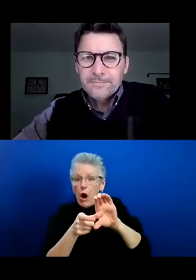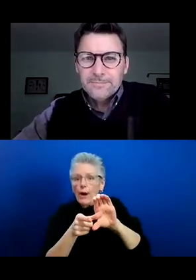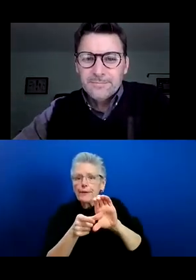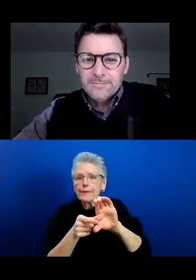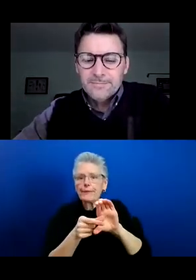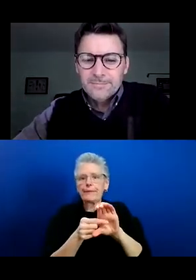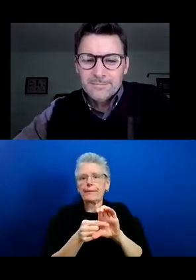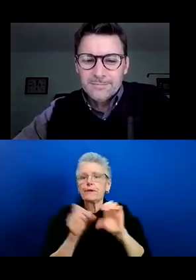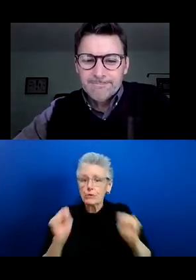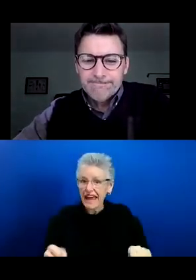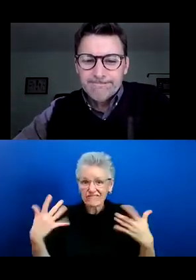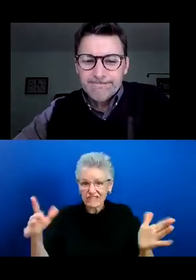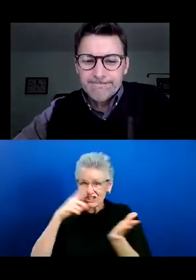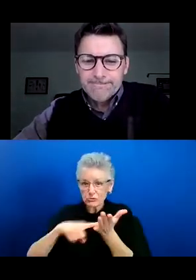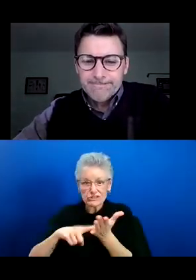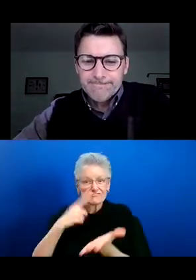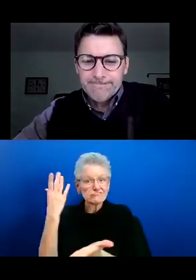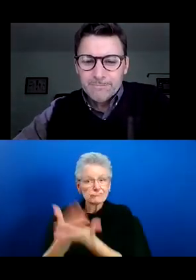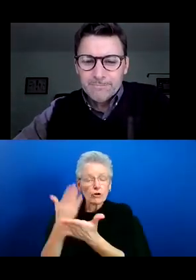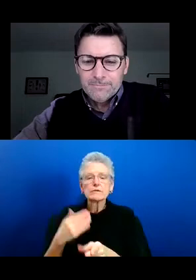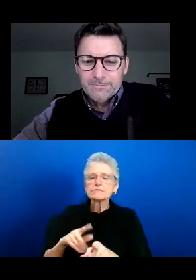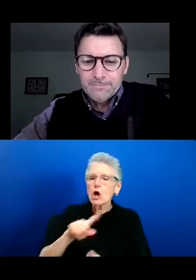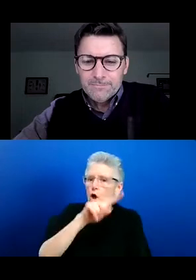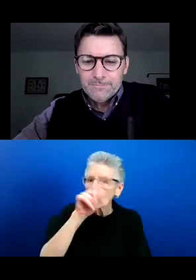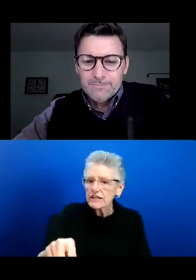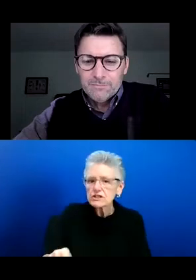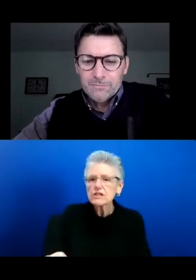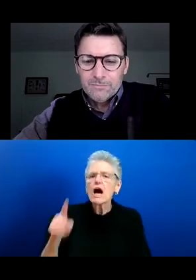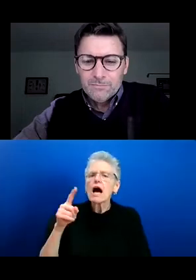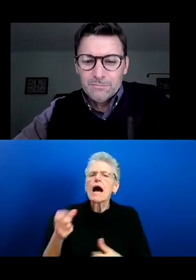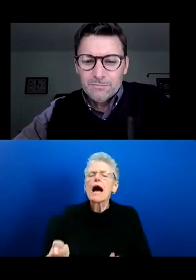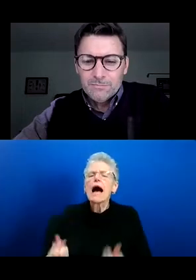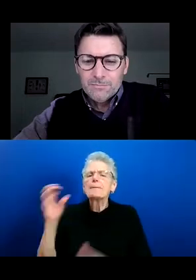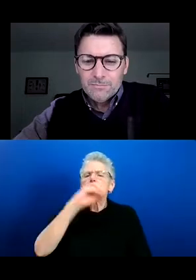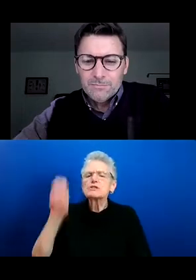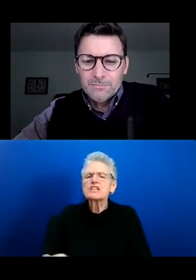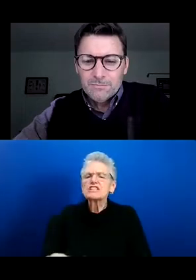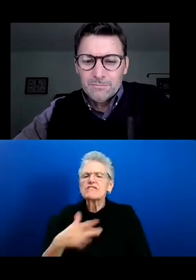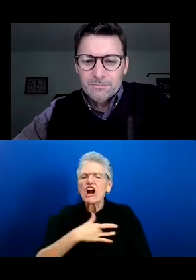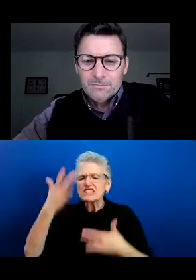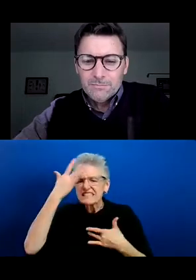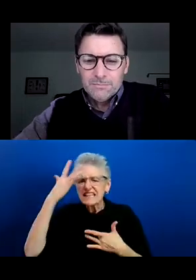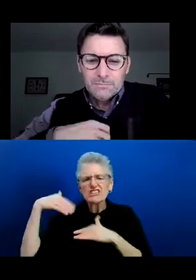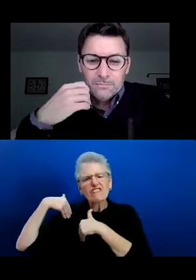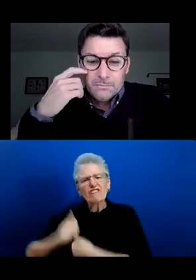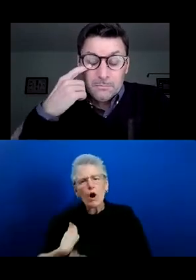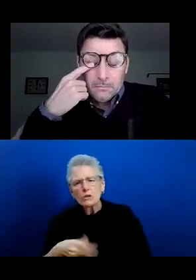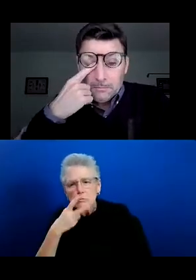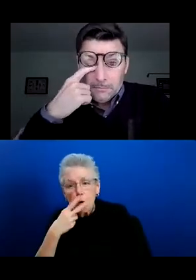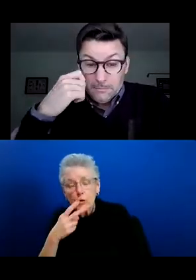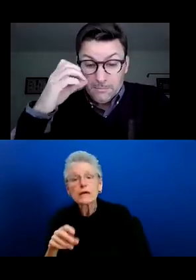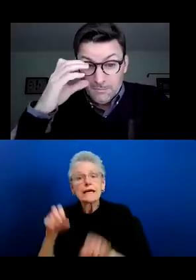What percentage of arteriosclerosis and atherosclerosis comes from smoking? Also, can you combine both plant-based